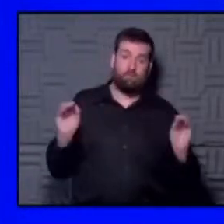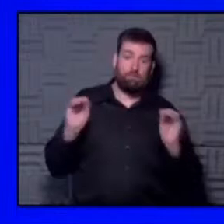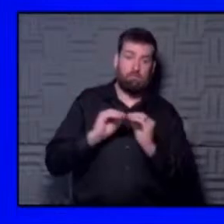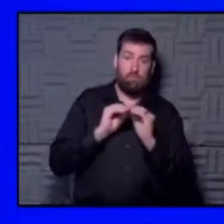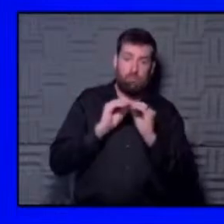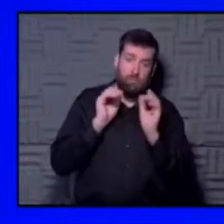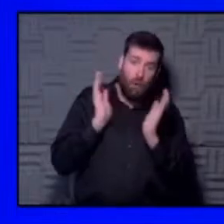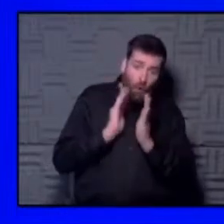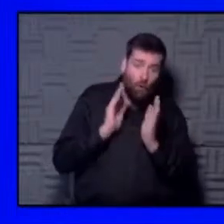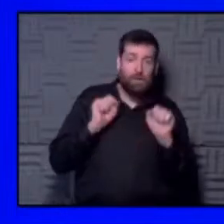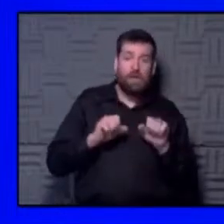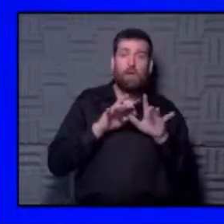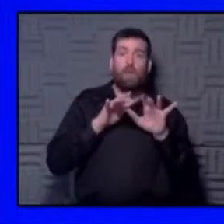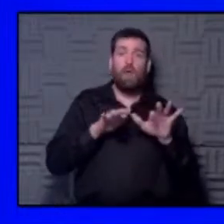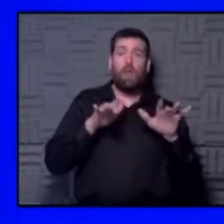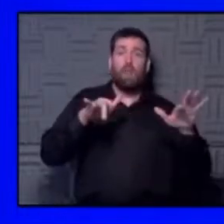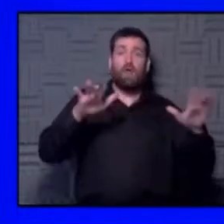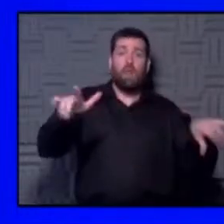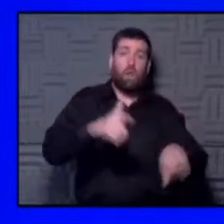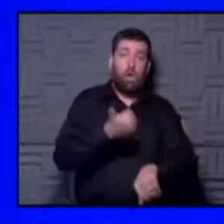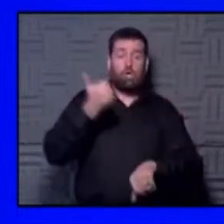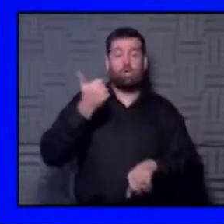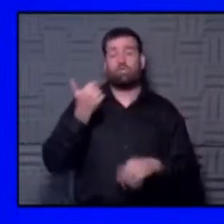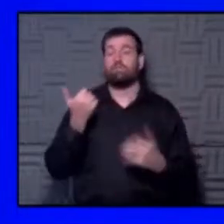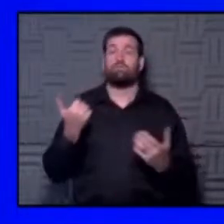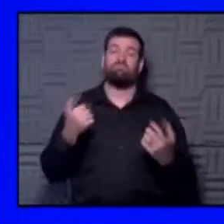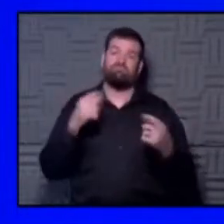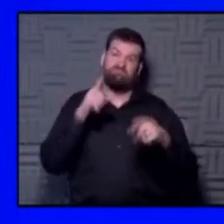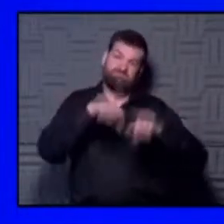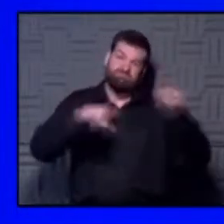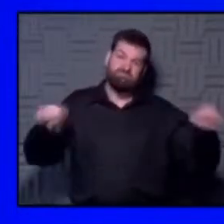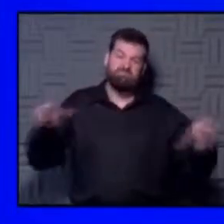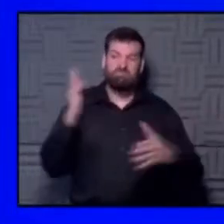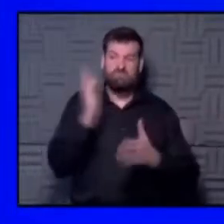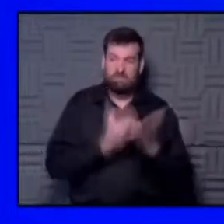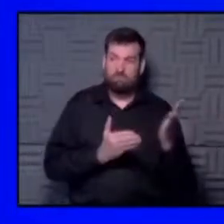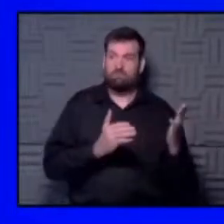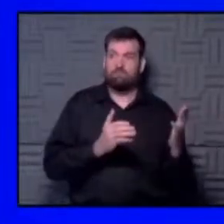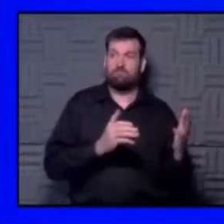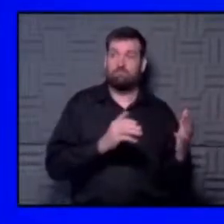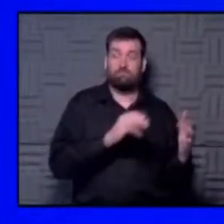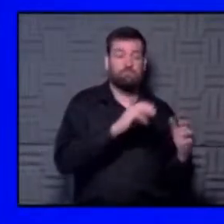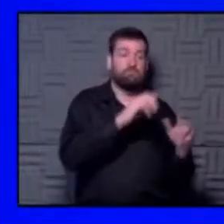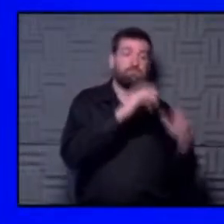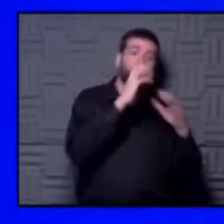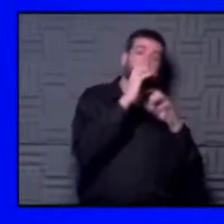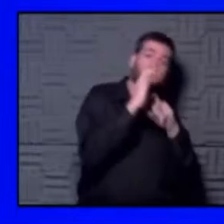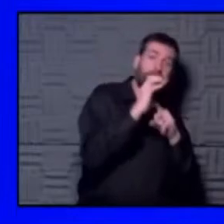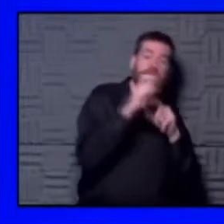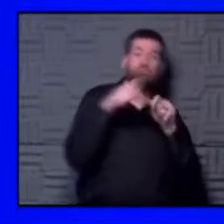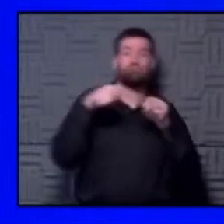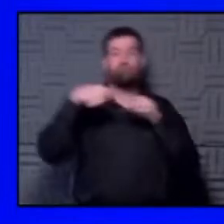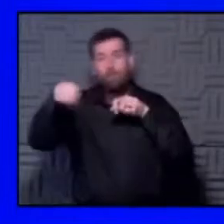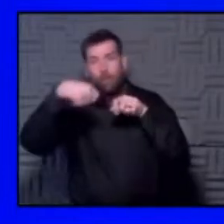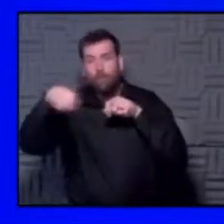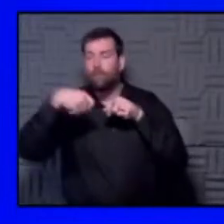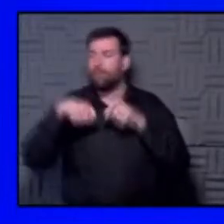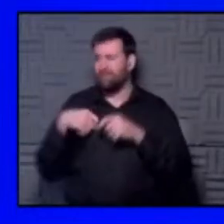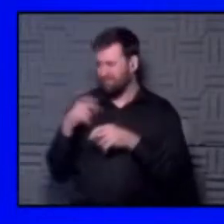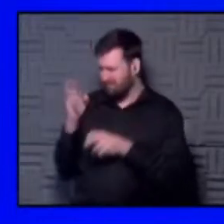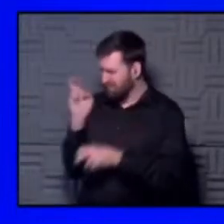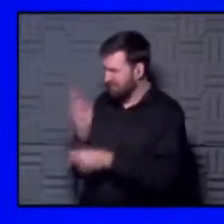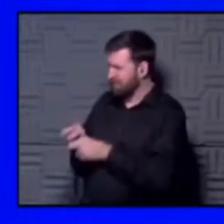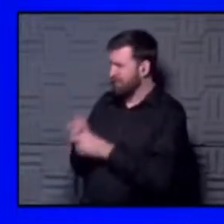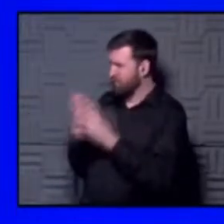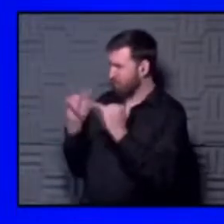stay in the air a little bit longer? There is variation in those things, particularly with things like trumpets, trombones, things of that nature. It's probably hard to play